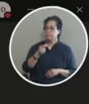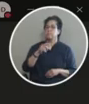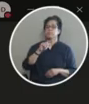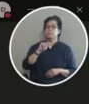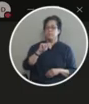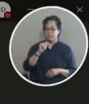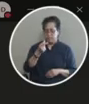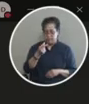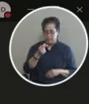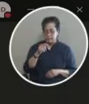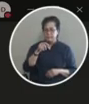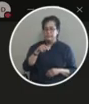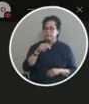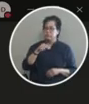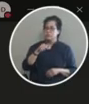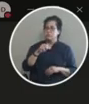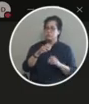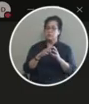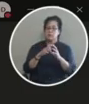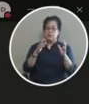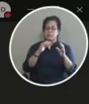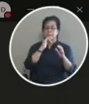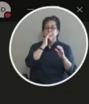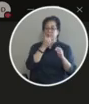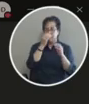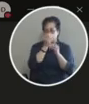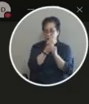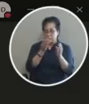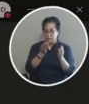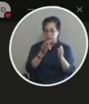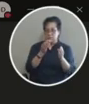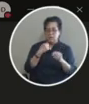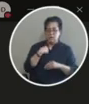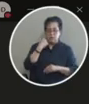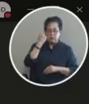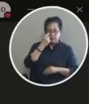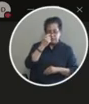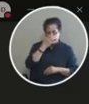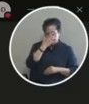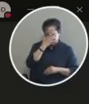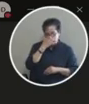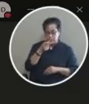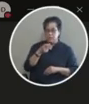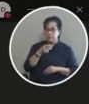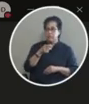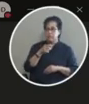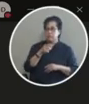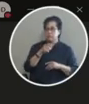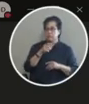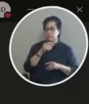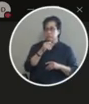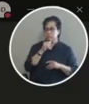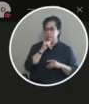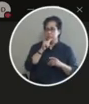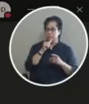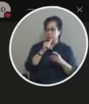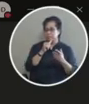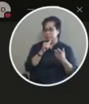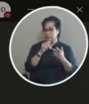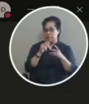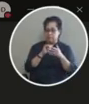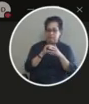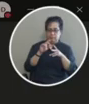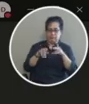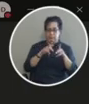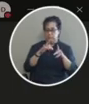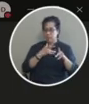Yes, sir. There was a lot of misinformation, and I think that it was extremely distasteful for people to feel